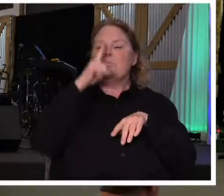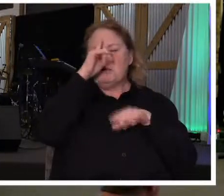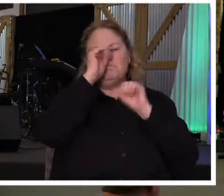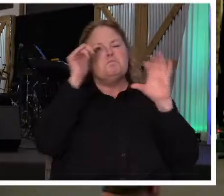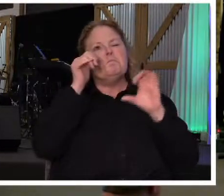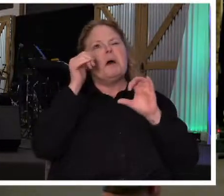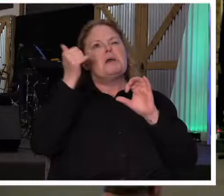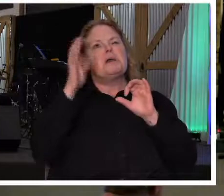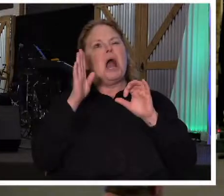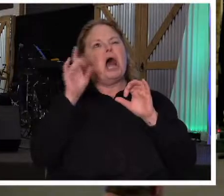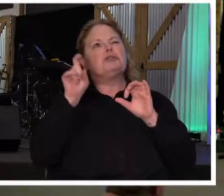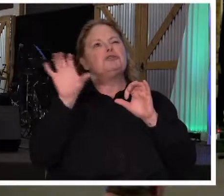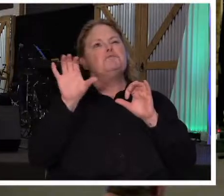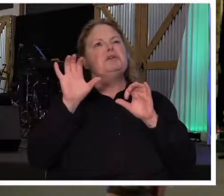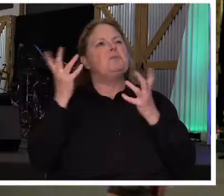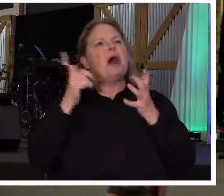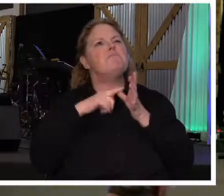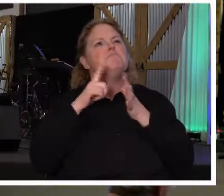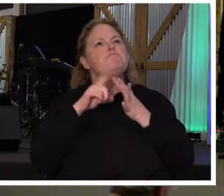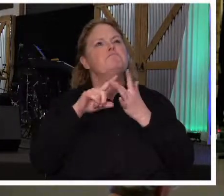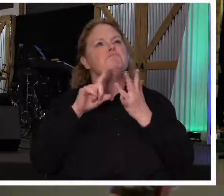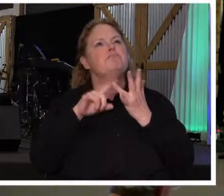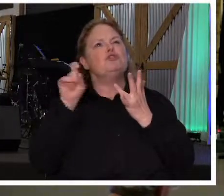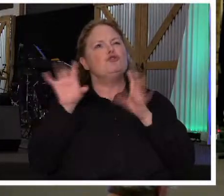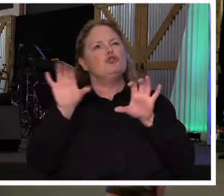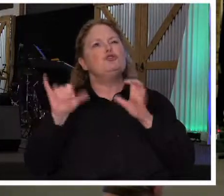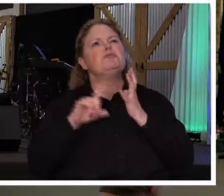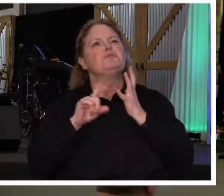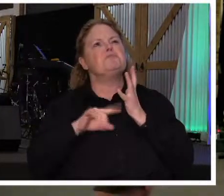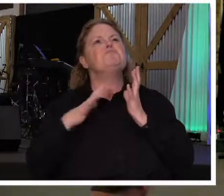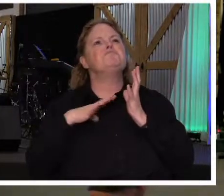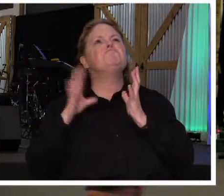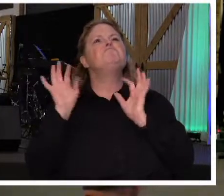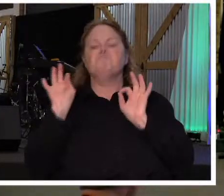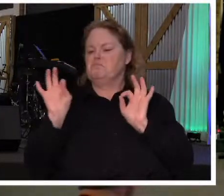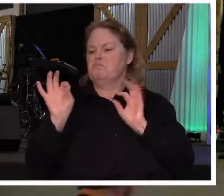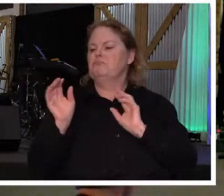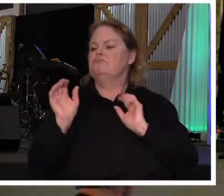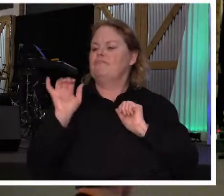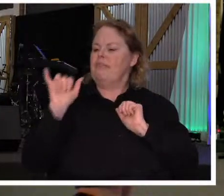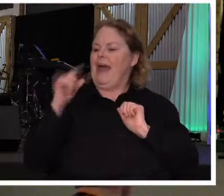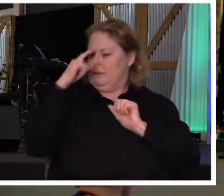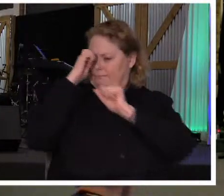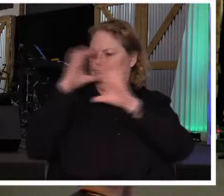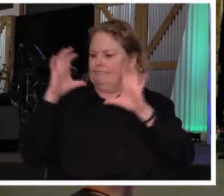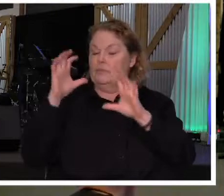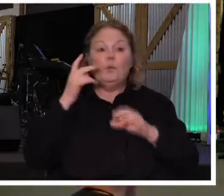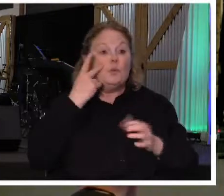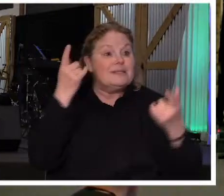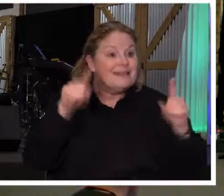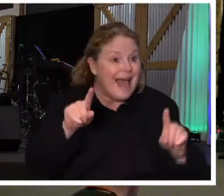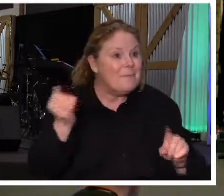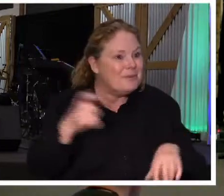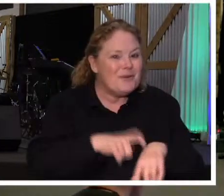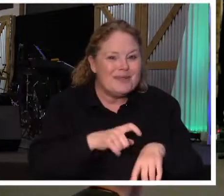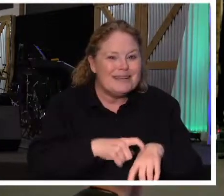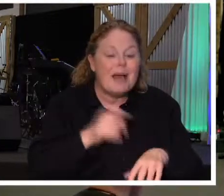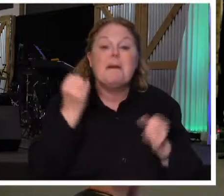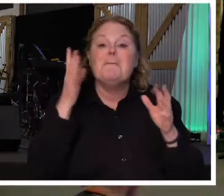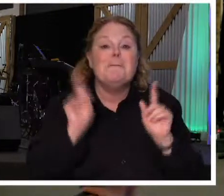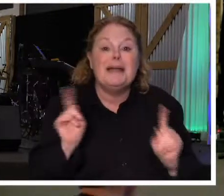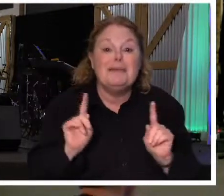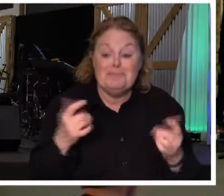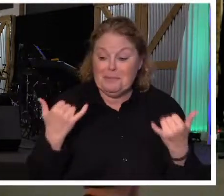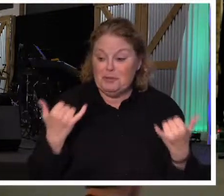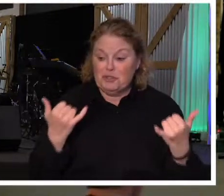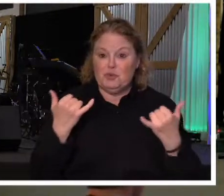what you think God should be and how he should operate. In fact, we see this happening all around us because there are people that are constantly